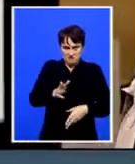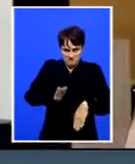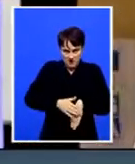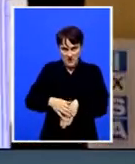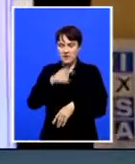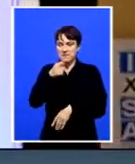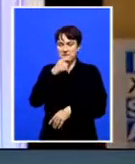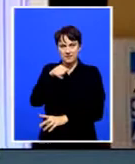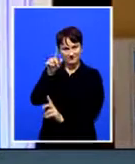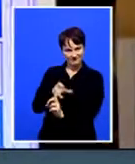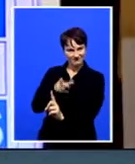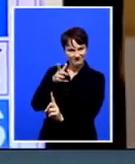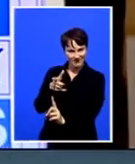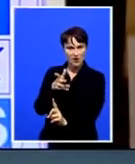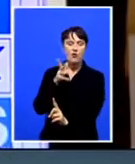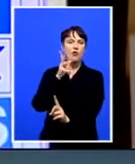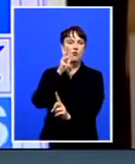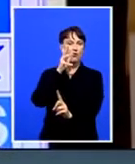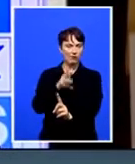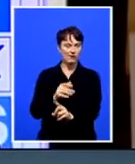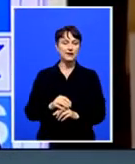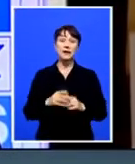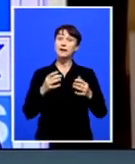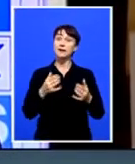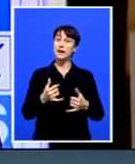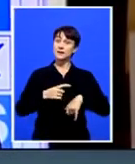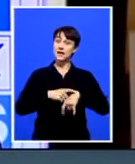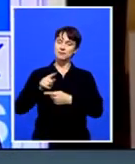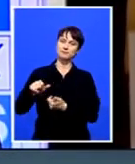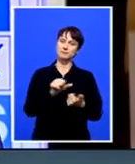on, bringing you all the results, all the analysis as they come through. For now, it's back to Johannesburg.